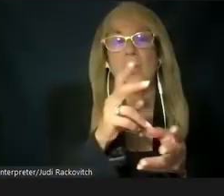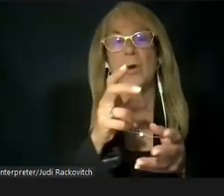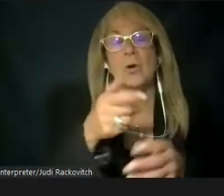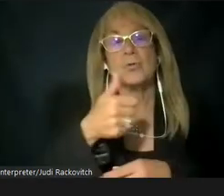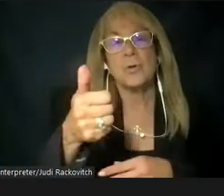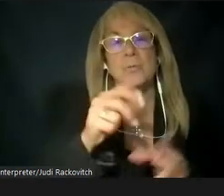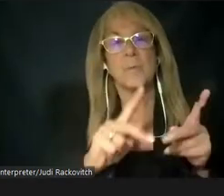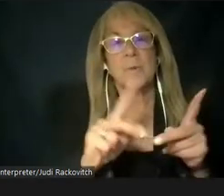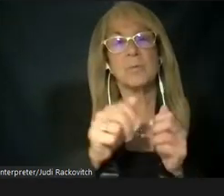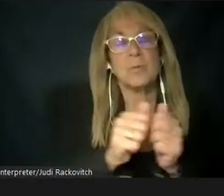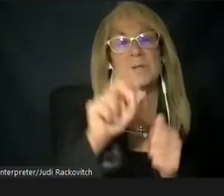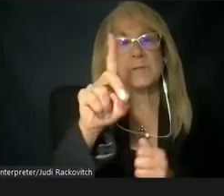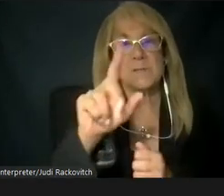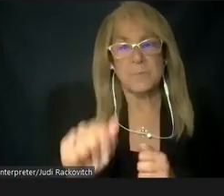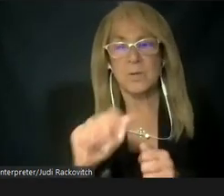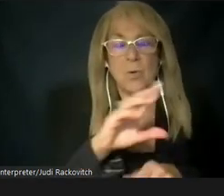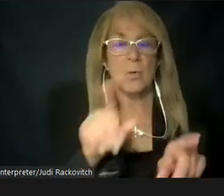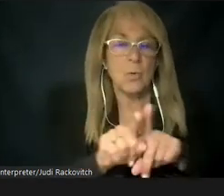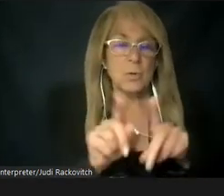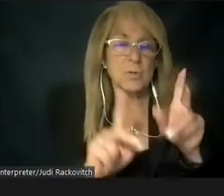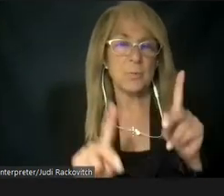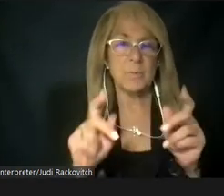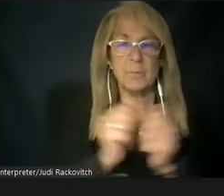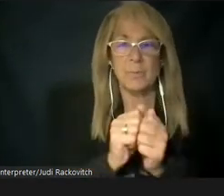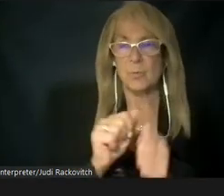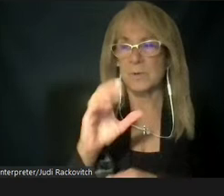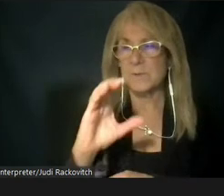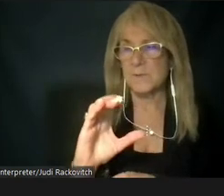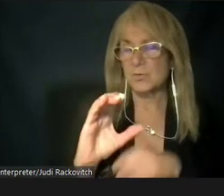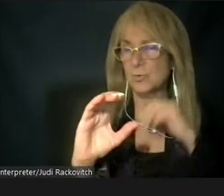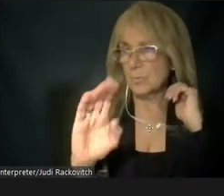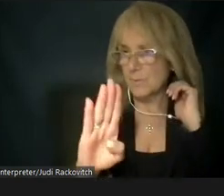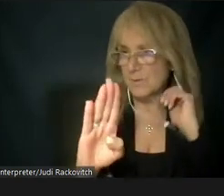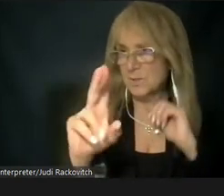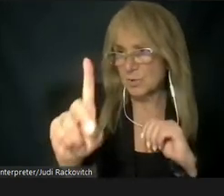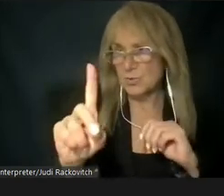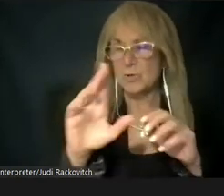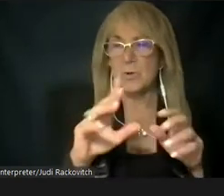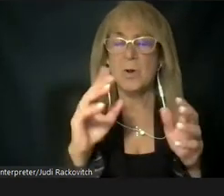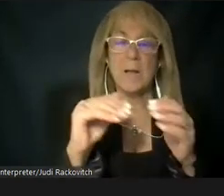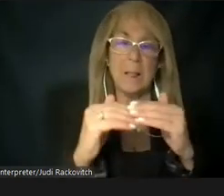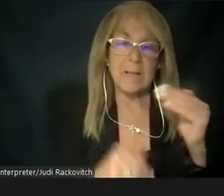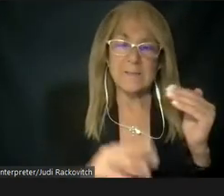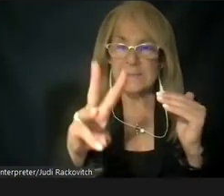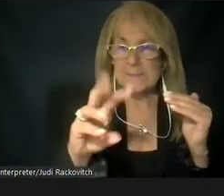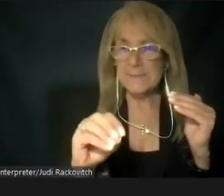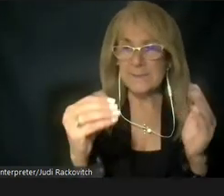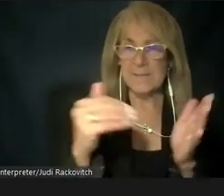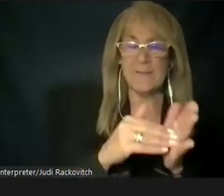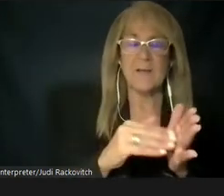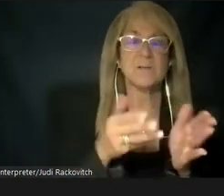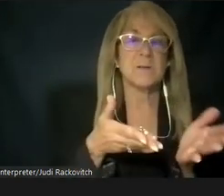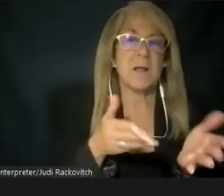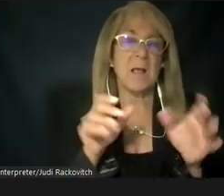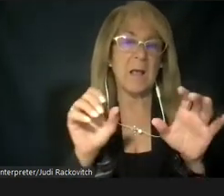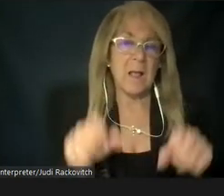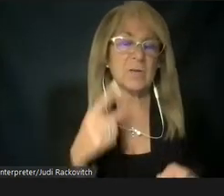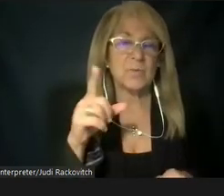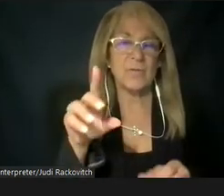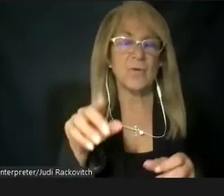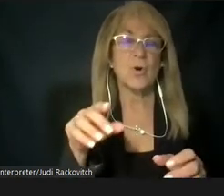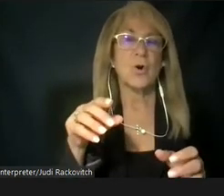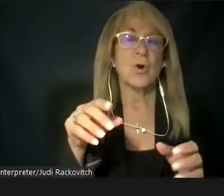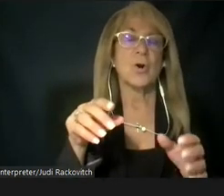Central Business District residents with gross adjusted incomes below $60,000 would be eligible for a tax credit. And there would be a Traffic